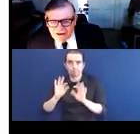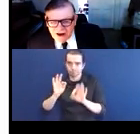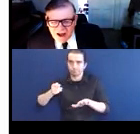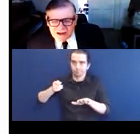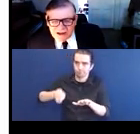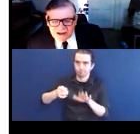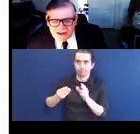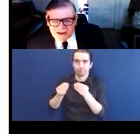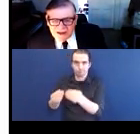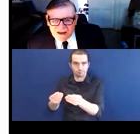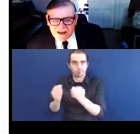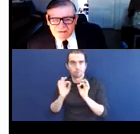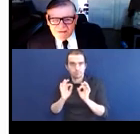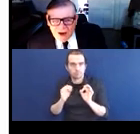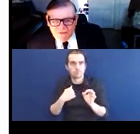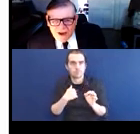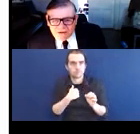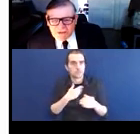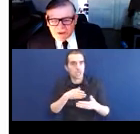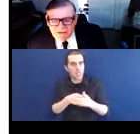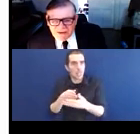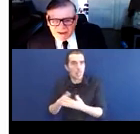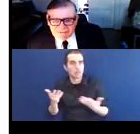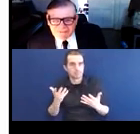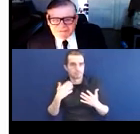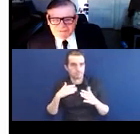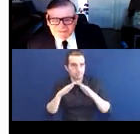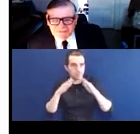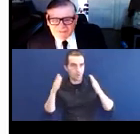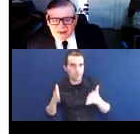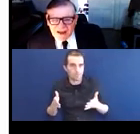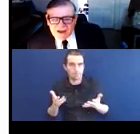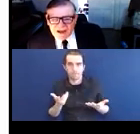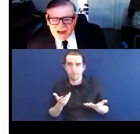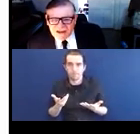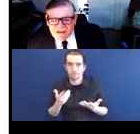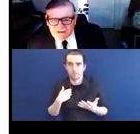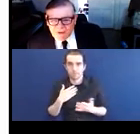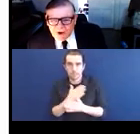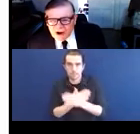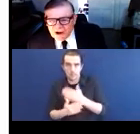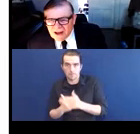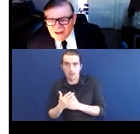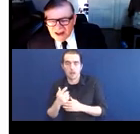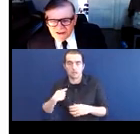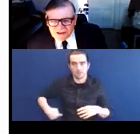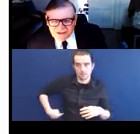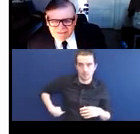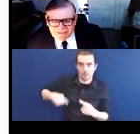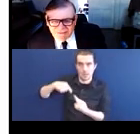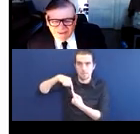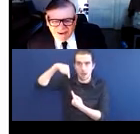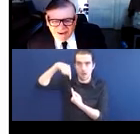I'm paralyzed, he says. My wife helps me with everything. She does the everyday work around the